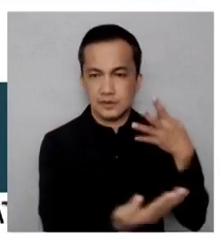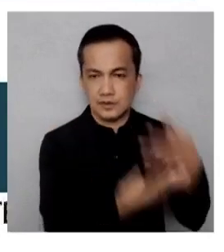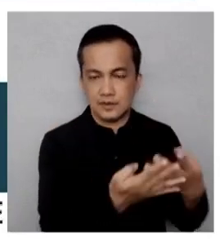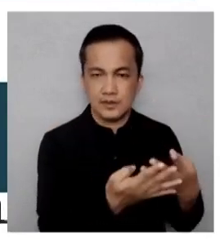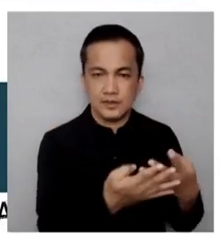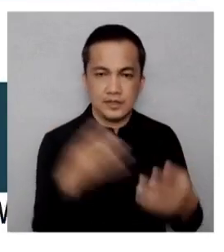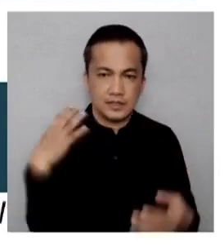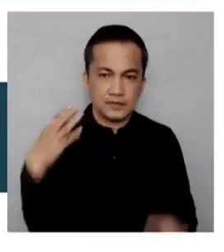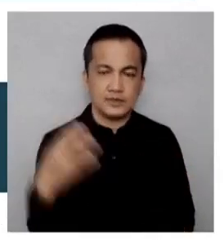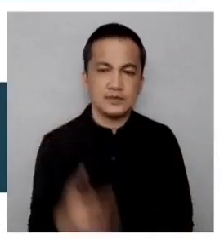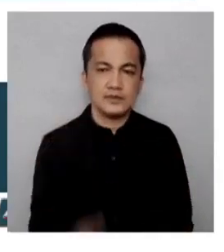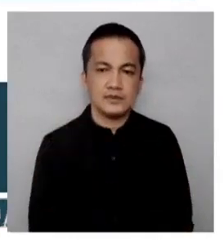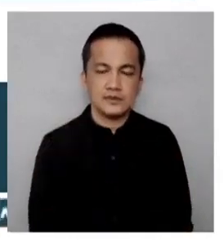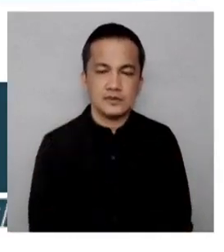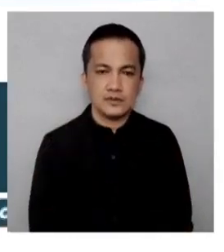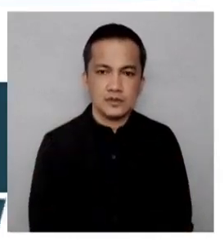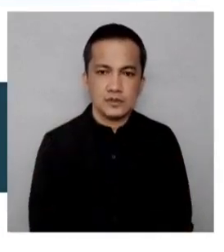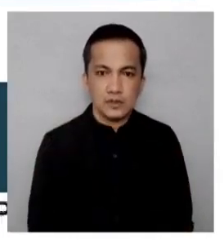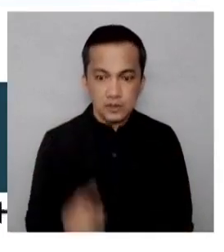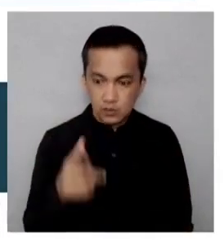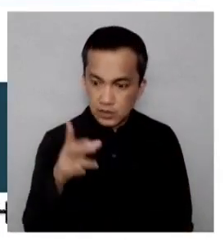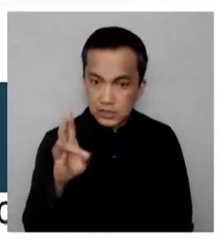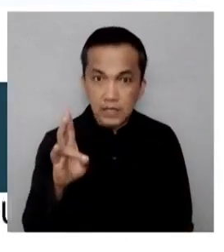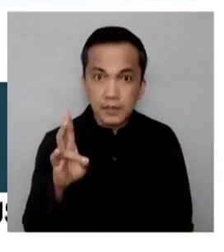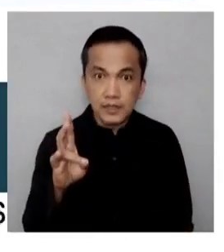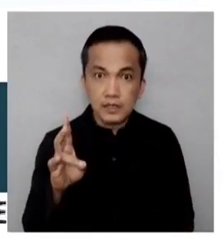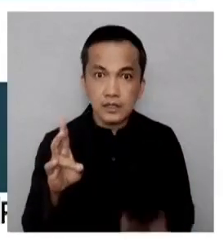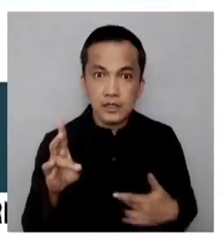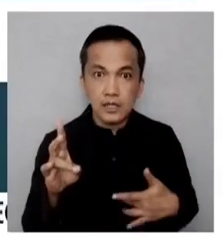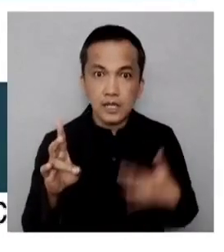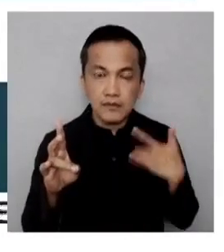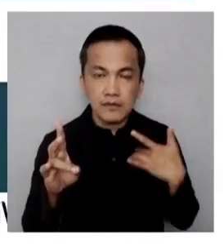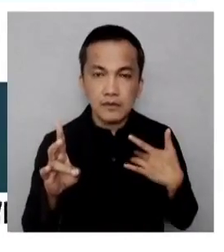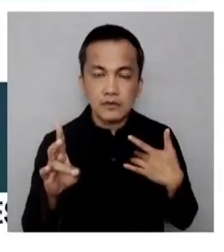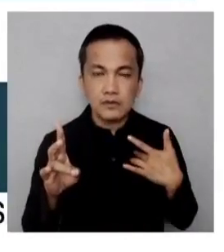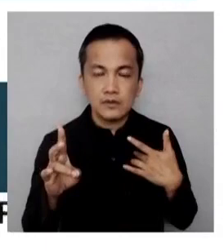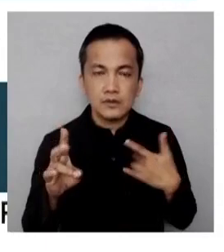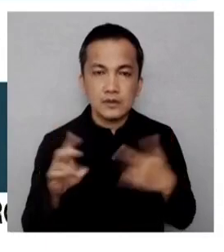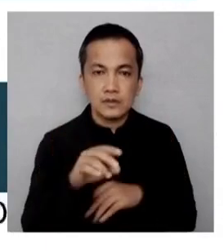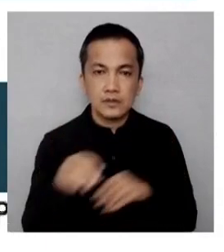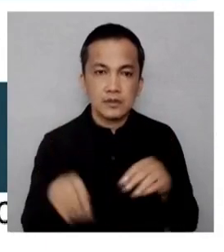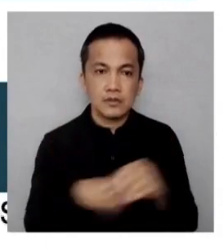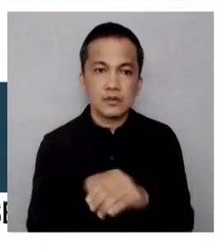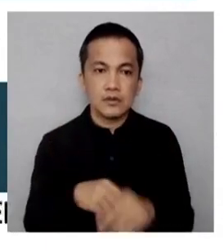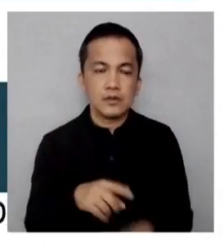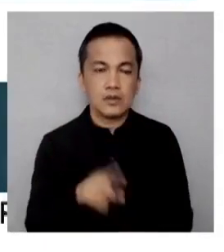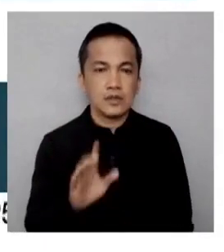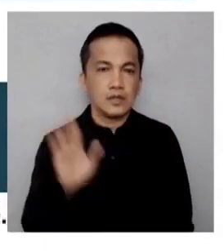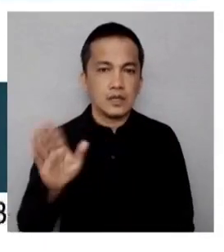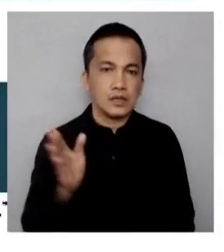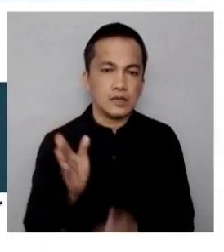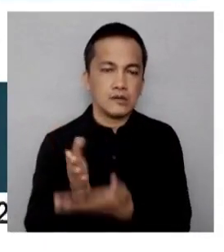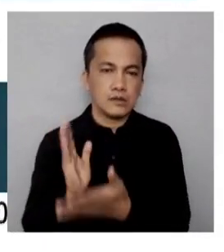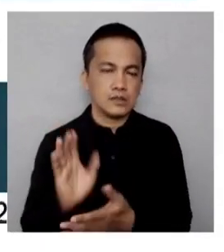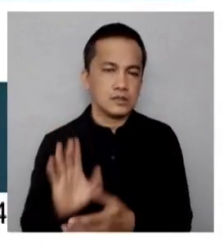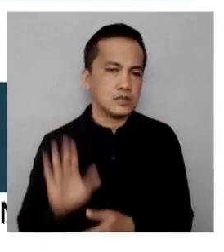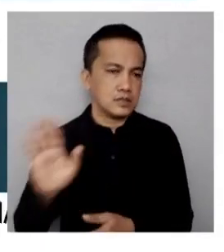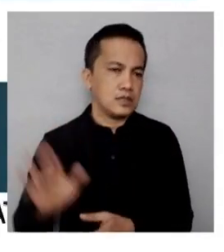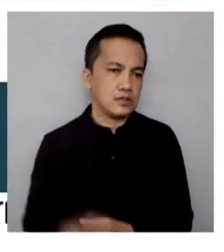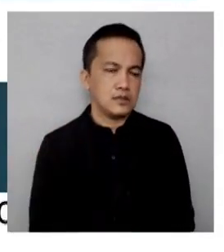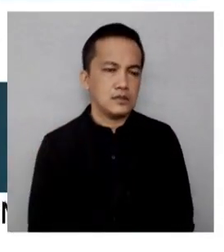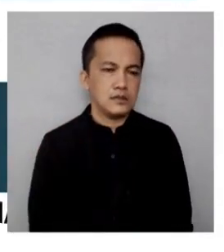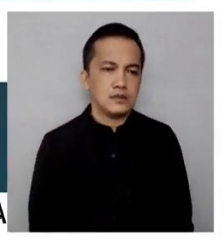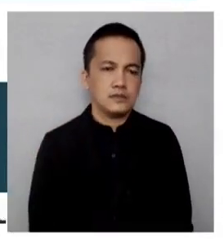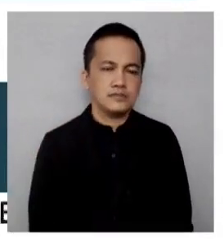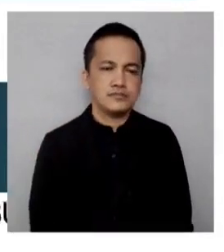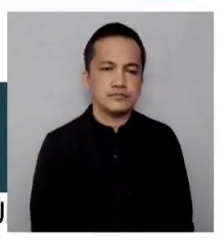dahil 27 lives. Yung talagang naisakripisyo doon sa kapabayaan din nila.